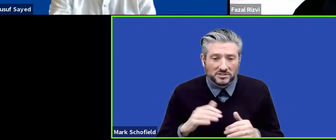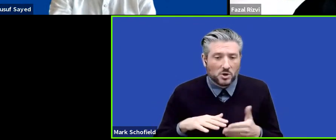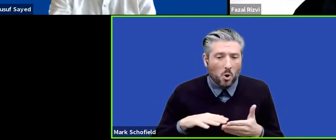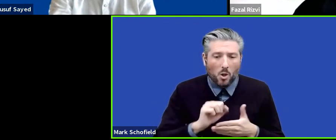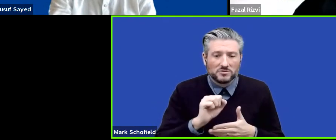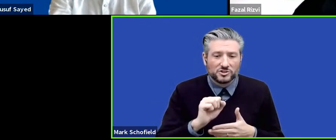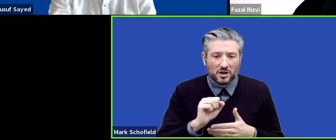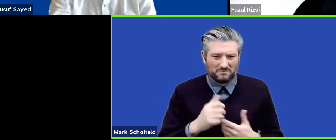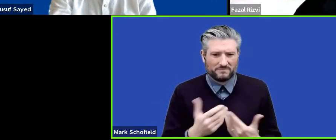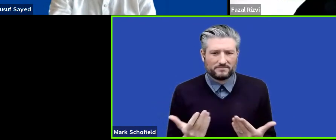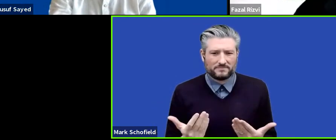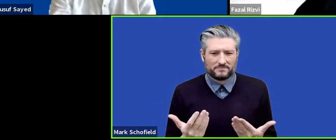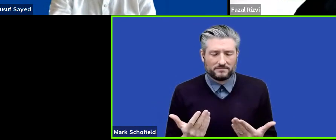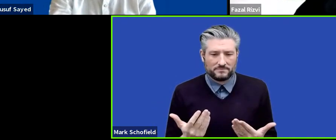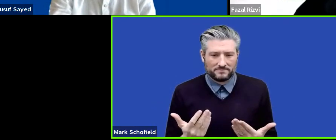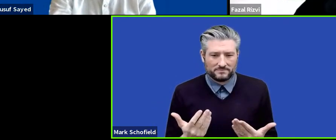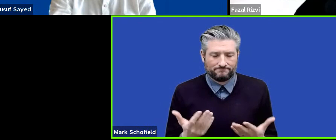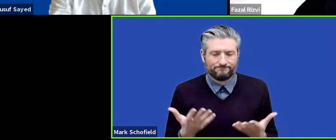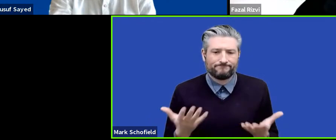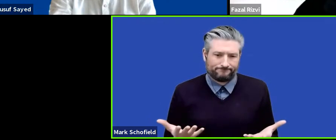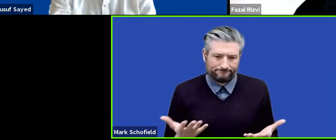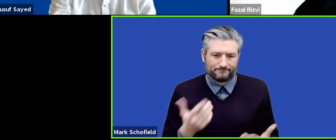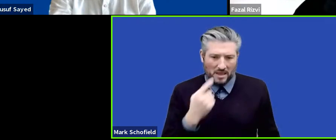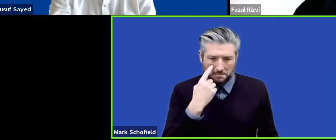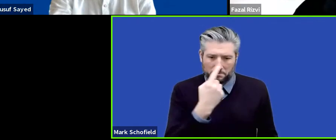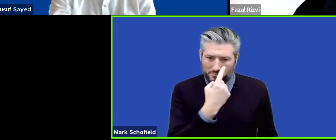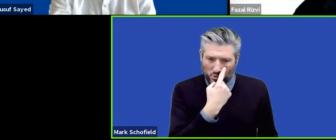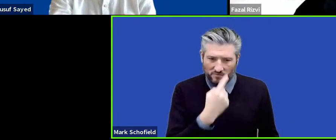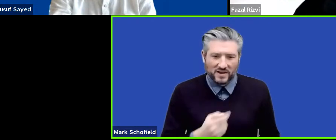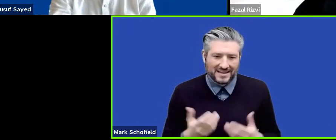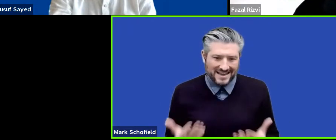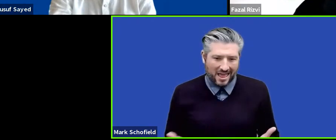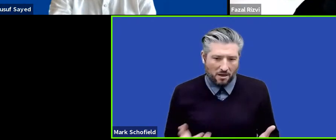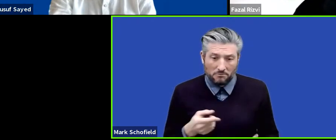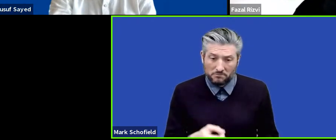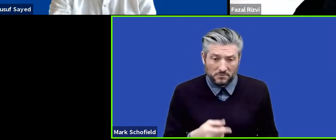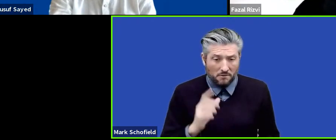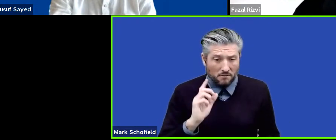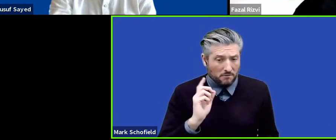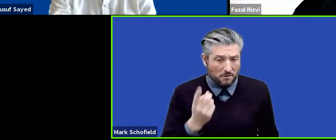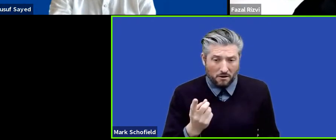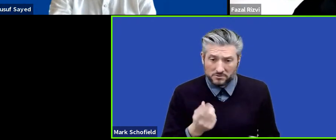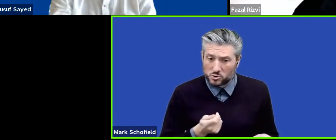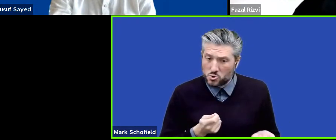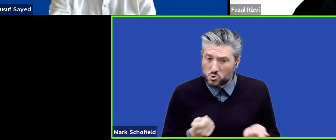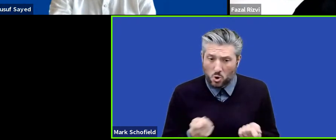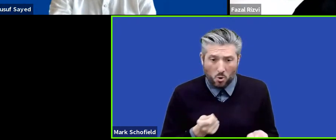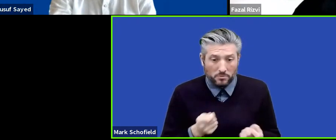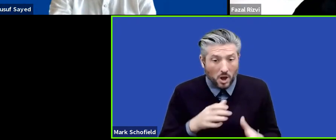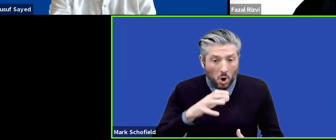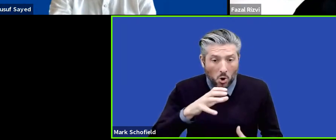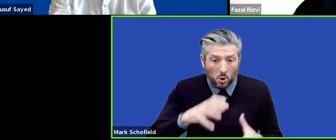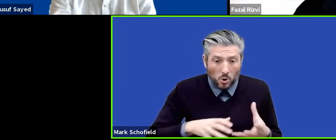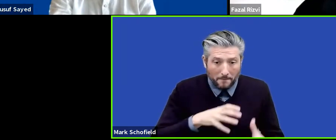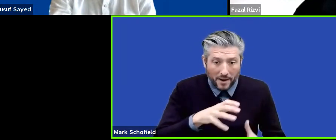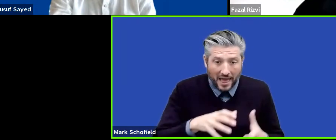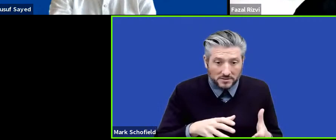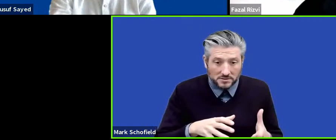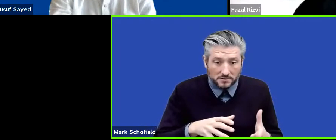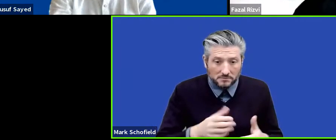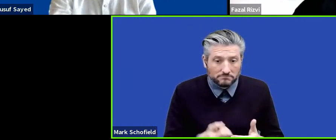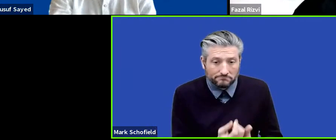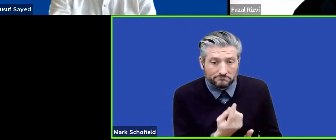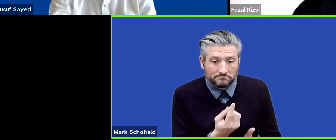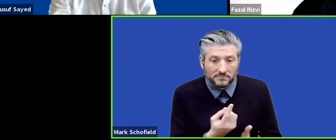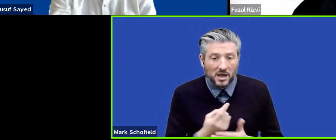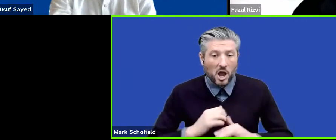shown itself incapable of dealing with the contingency, complexity, and crisis. It